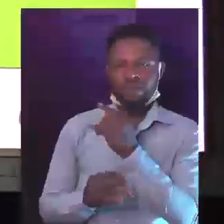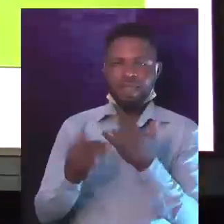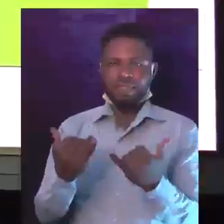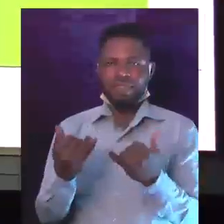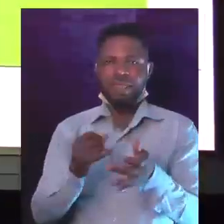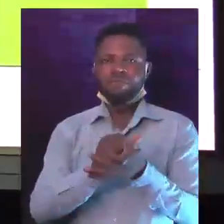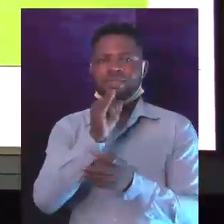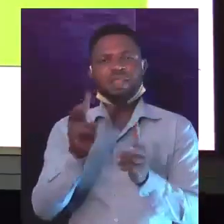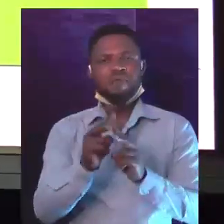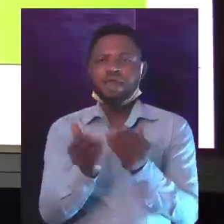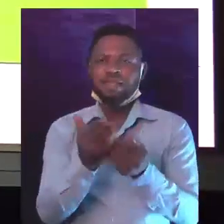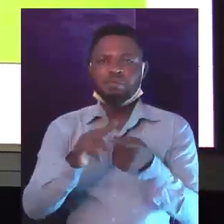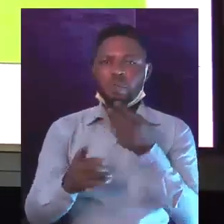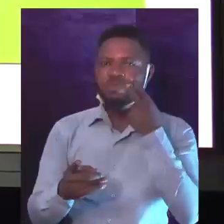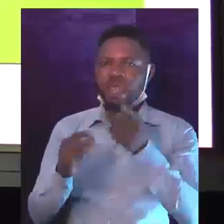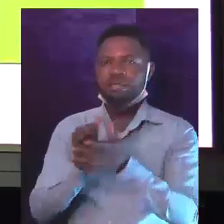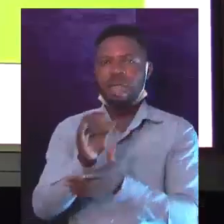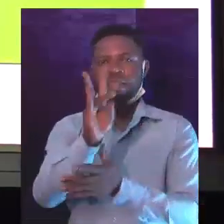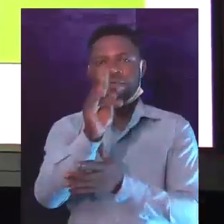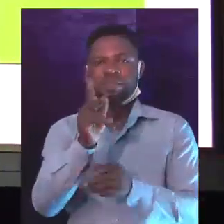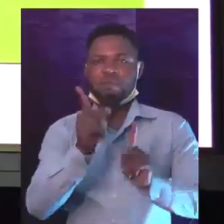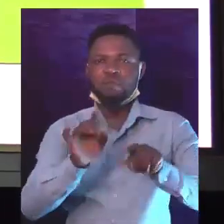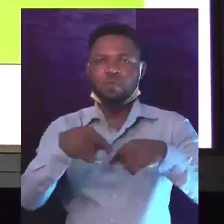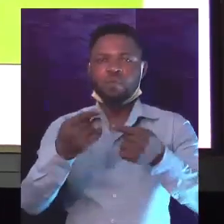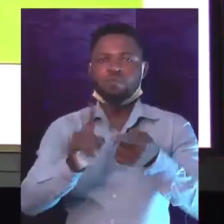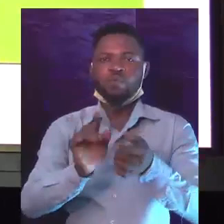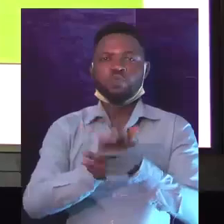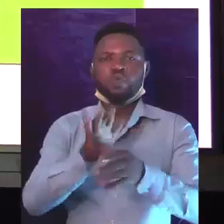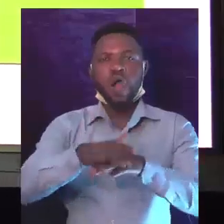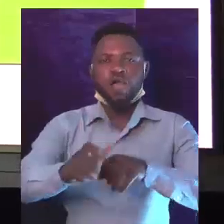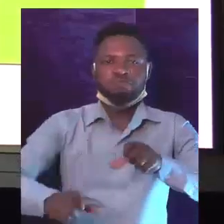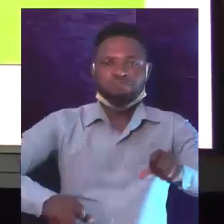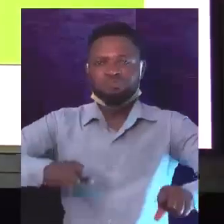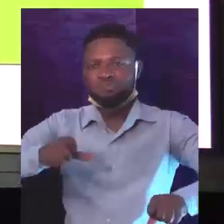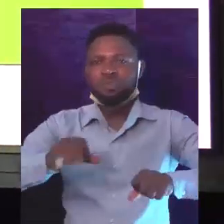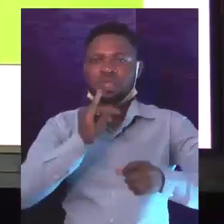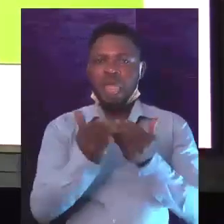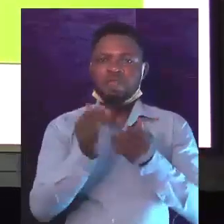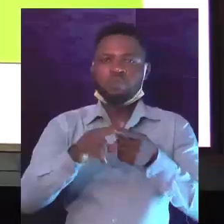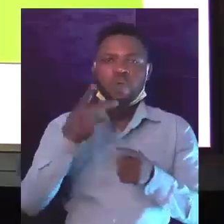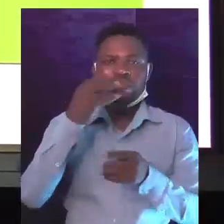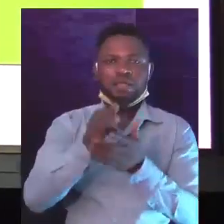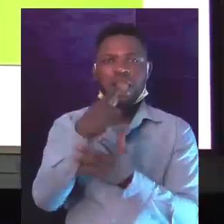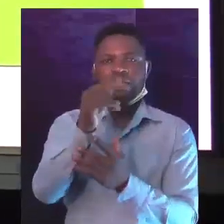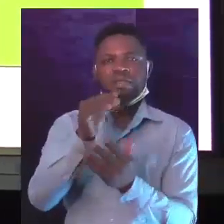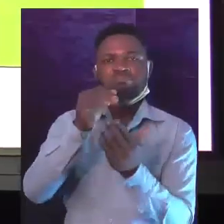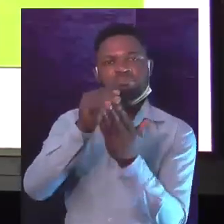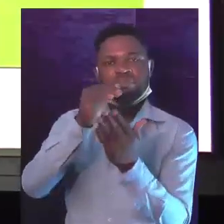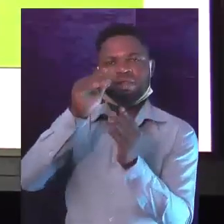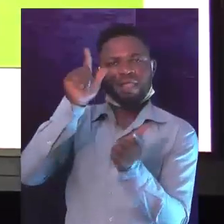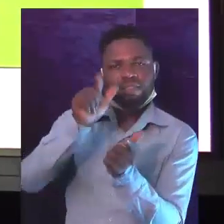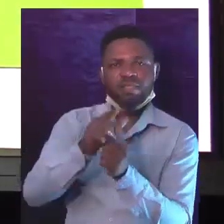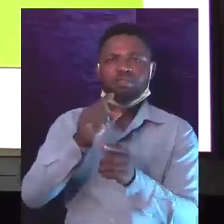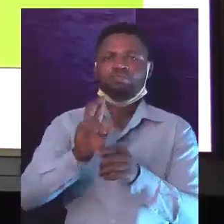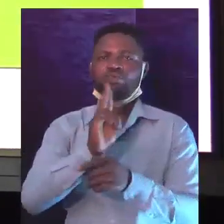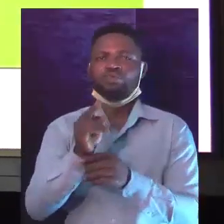Now, it is very easy to see that 17 people go to school on the bicycle. It's easy to see that the least used mode of